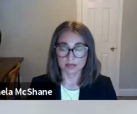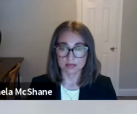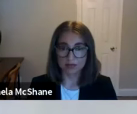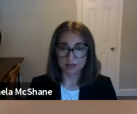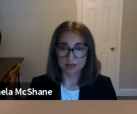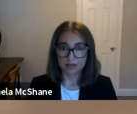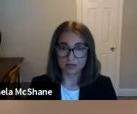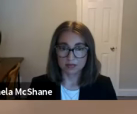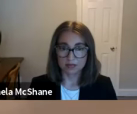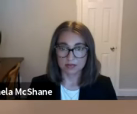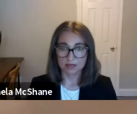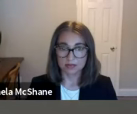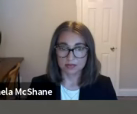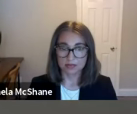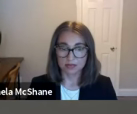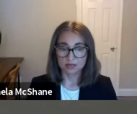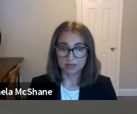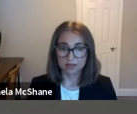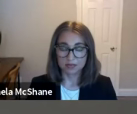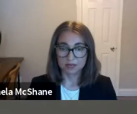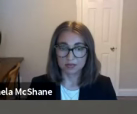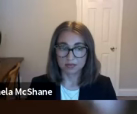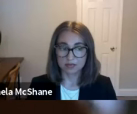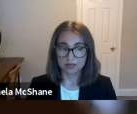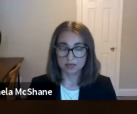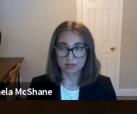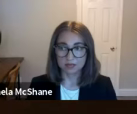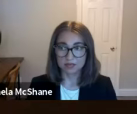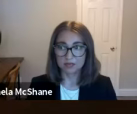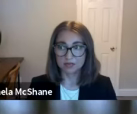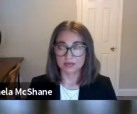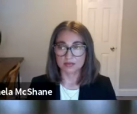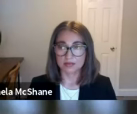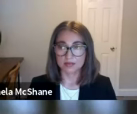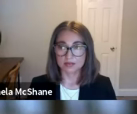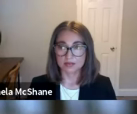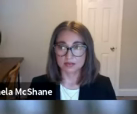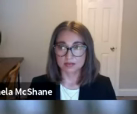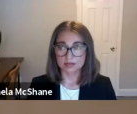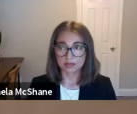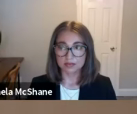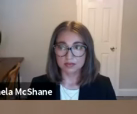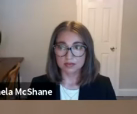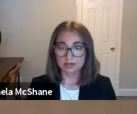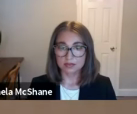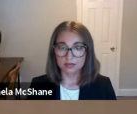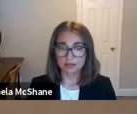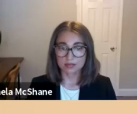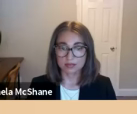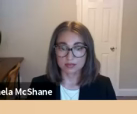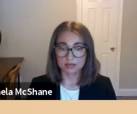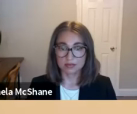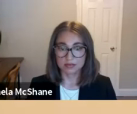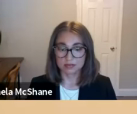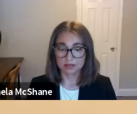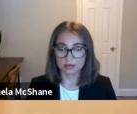through which students and workers gain and sharpen the skills they need to compete in an increasingly challenging and